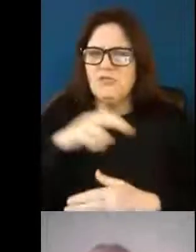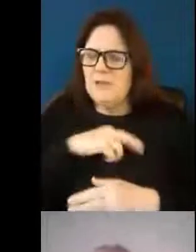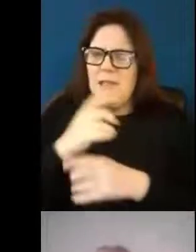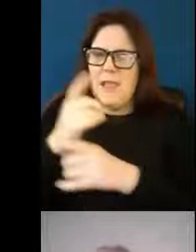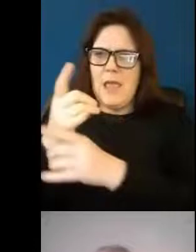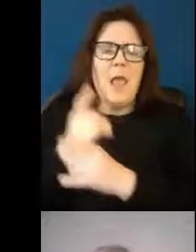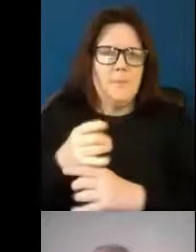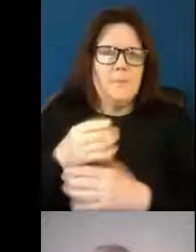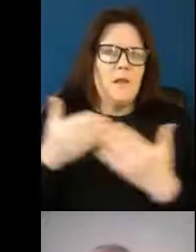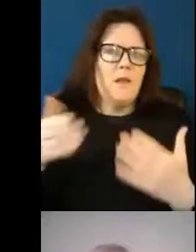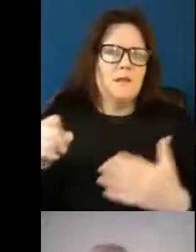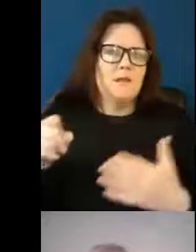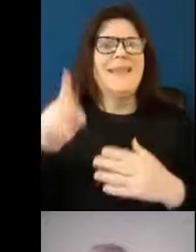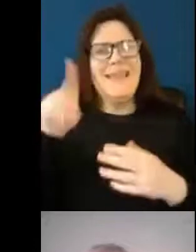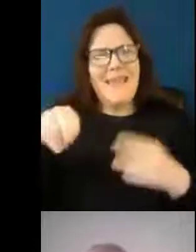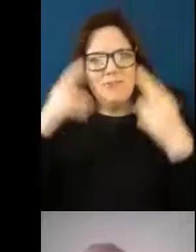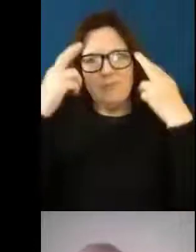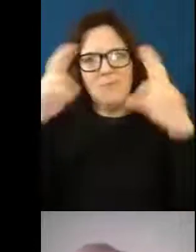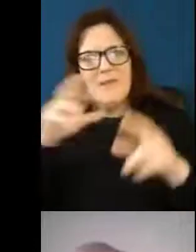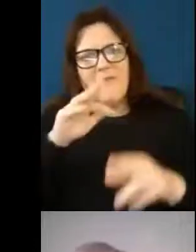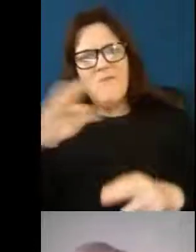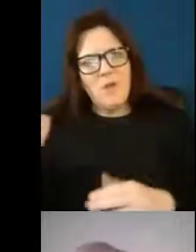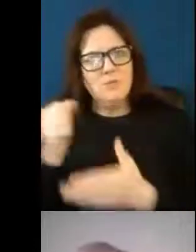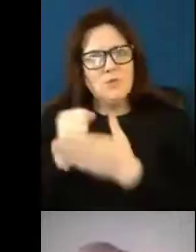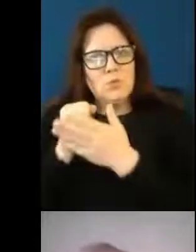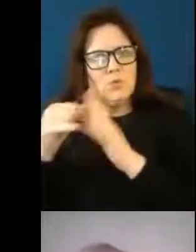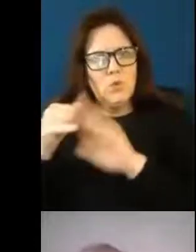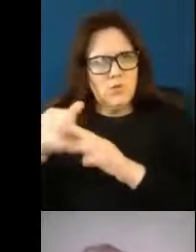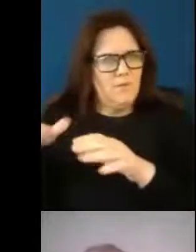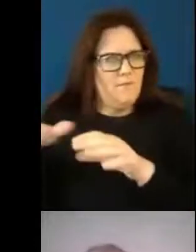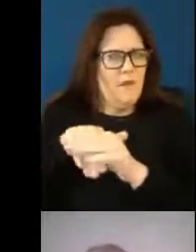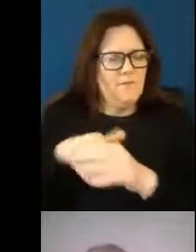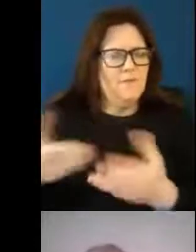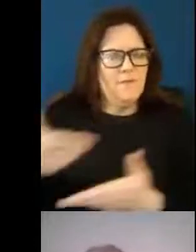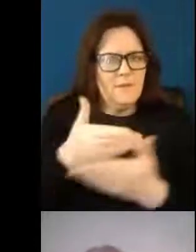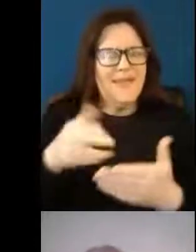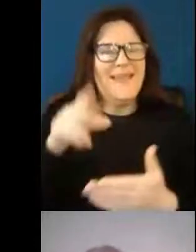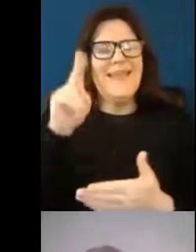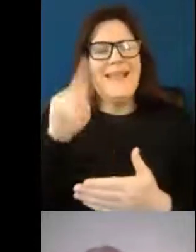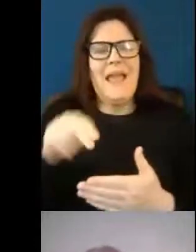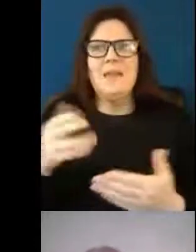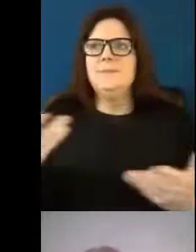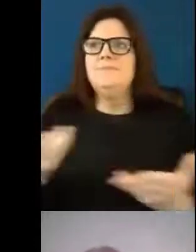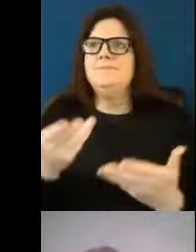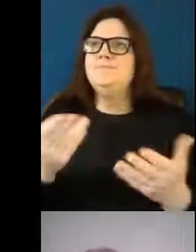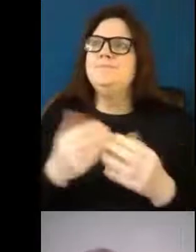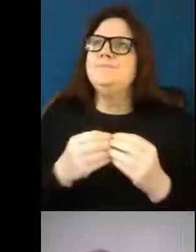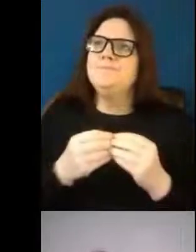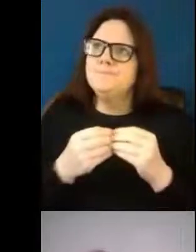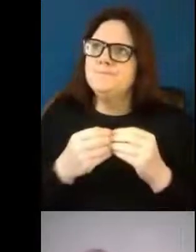manage to get a representative from your student union to come on board who can